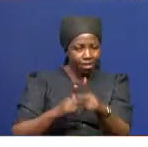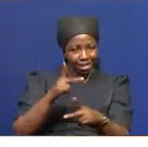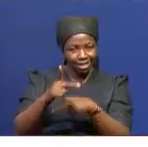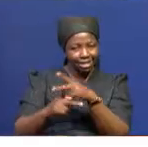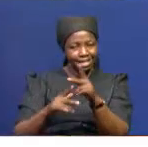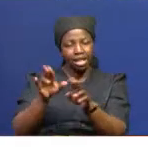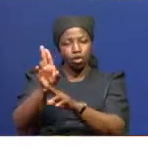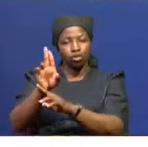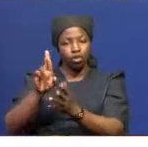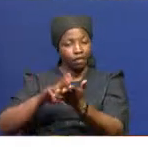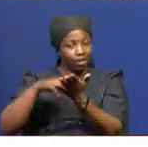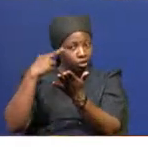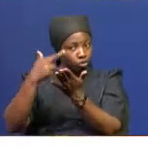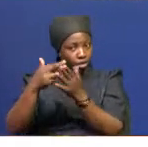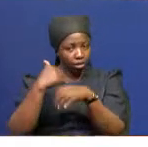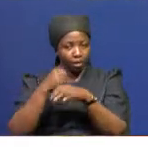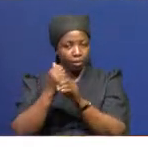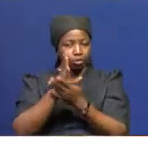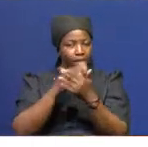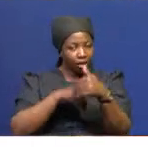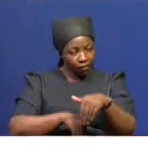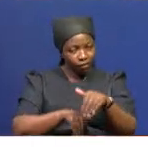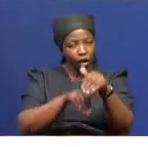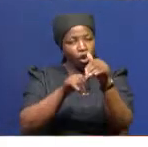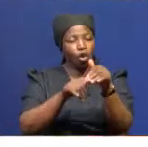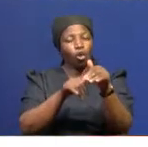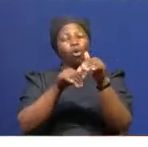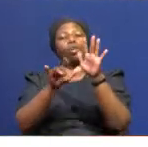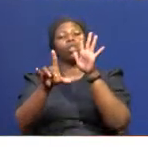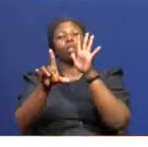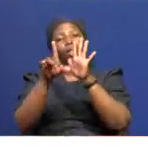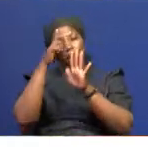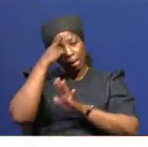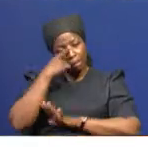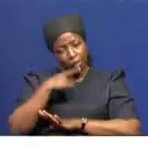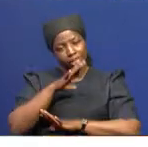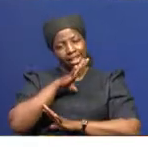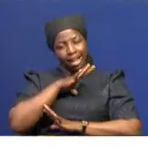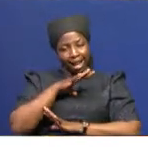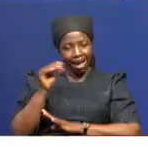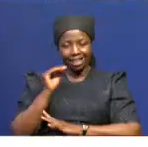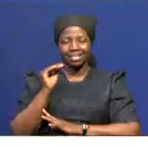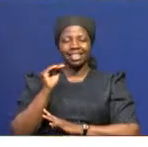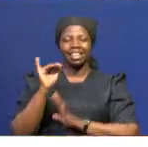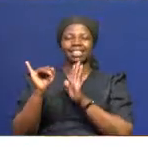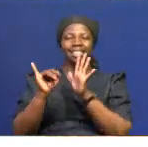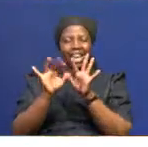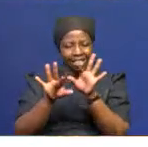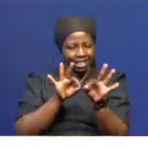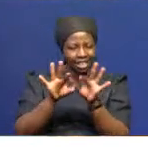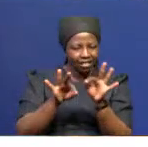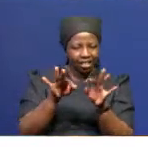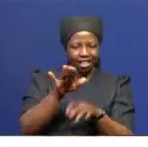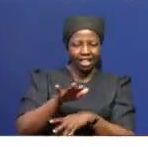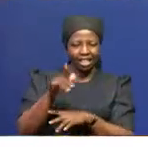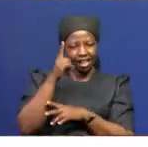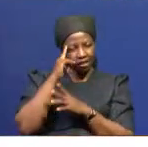use of resources to ensure compliance with established policies and identify areas for